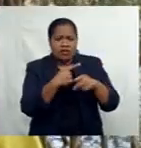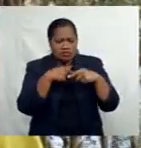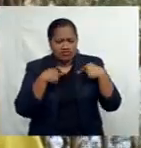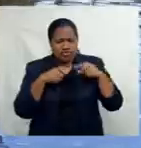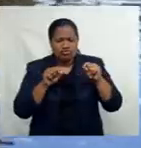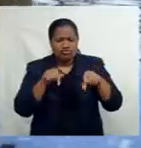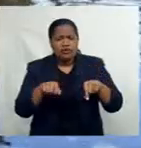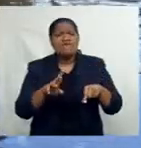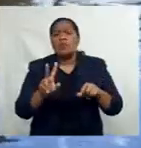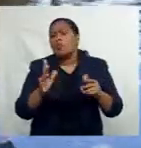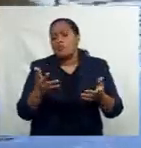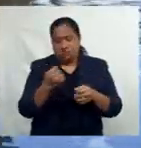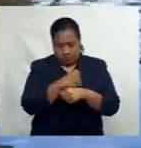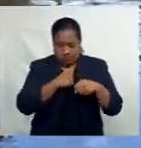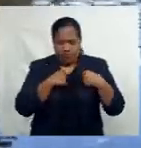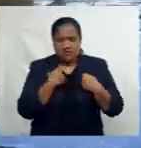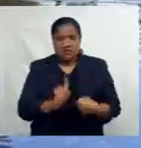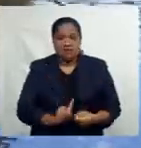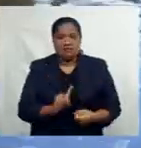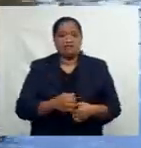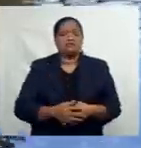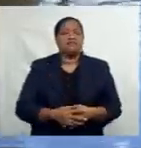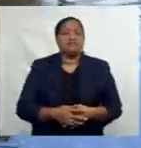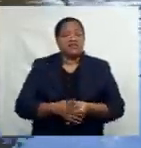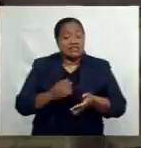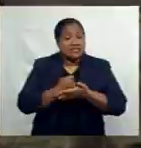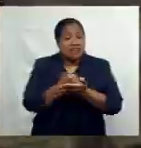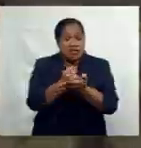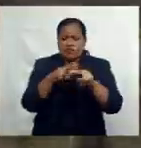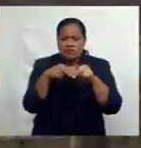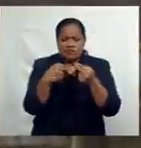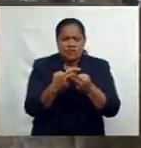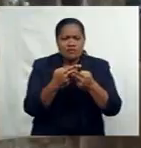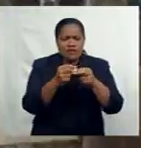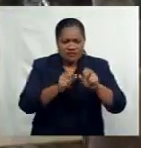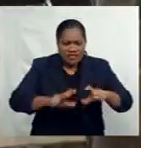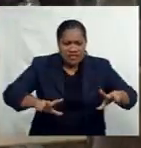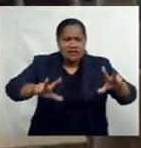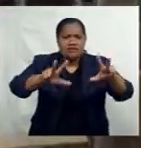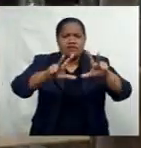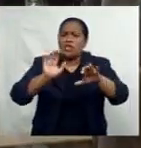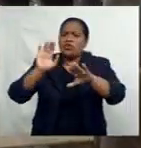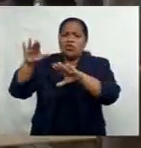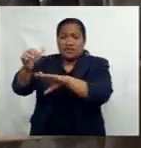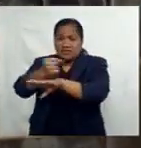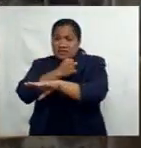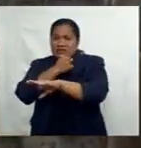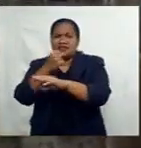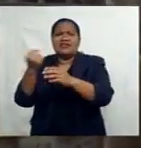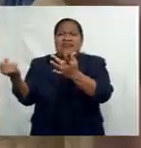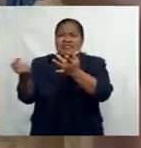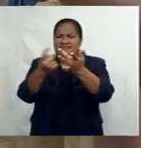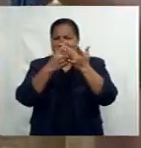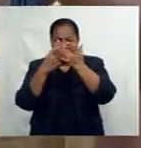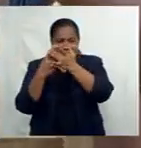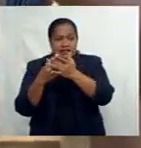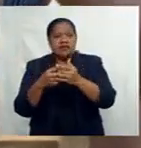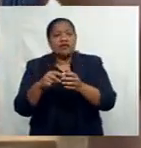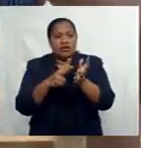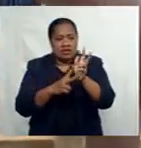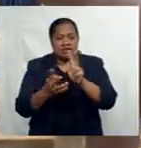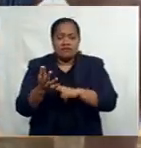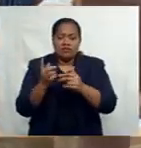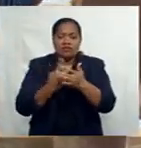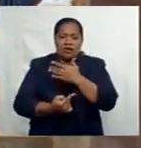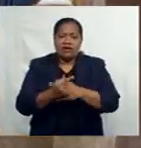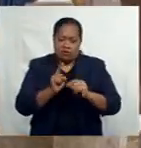ourselves. Leveraging on support from families in Vitilevu and overseas, as well as several sawmillers, the villagers took it upon